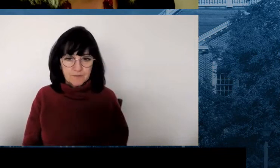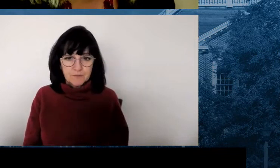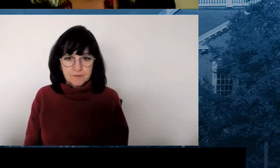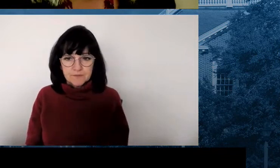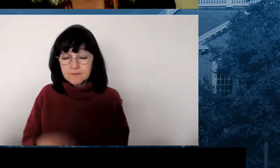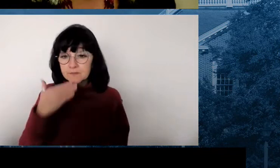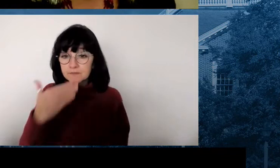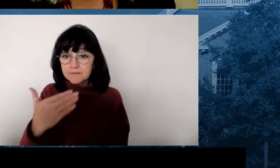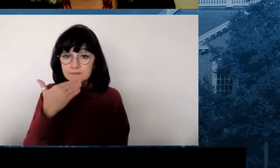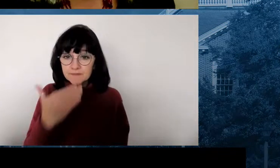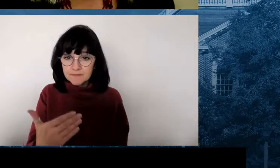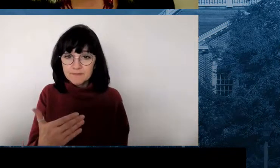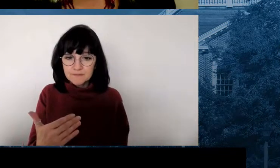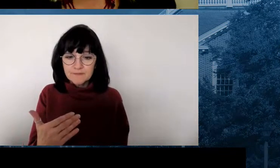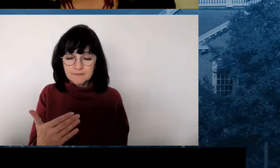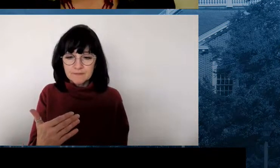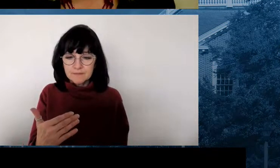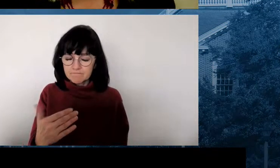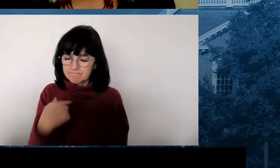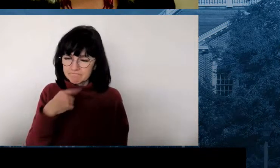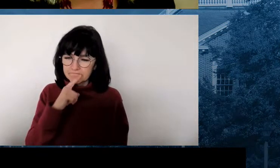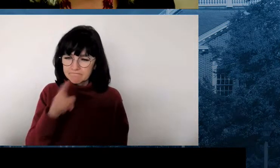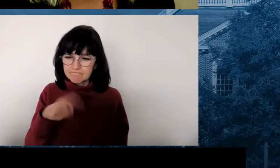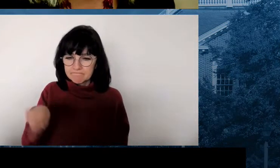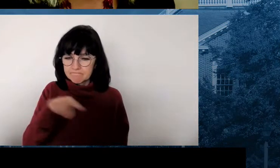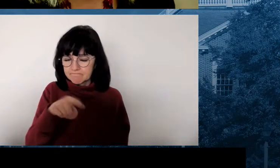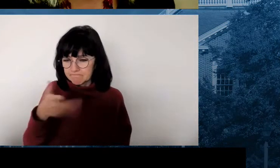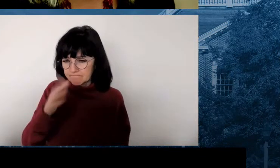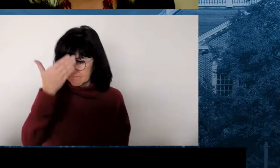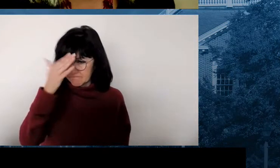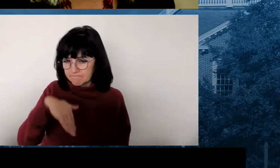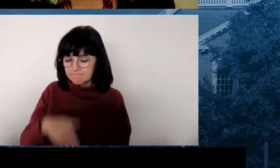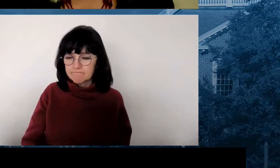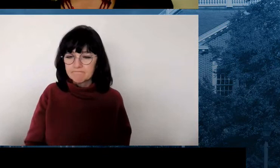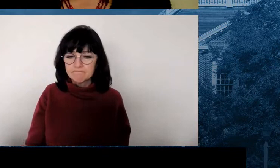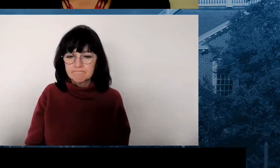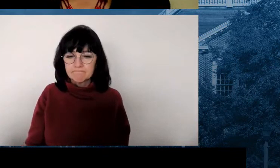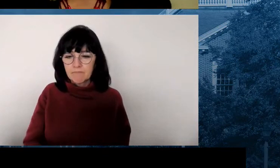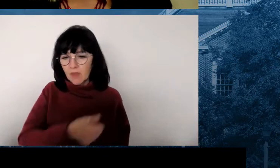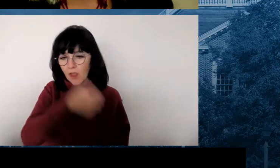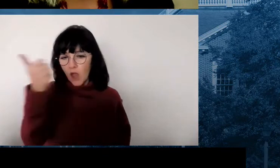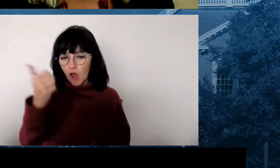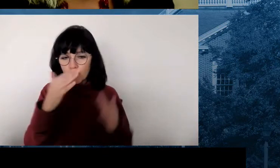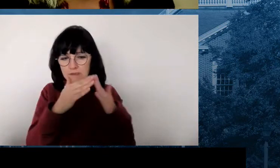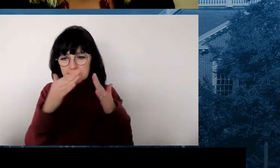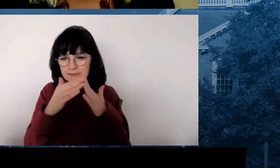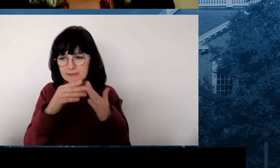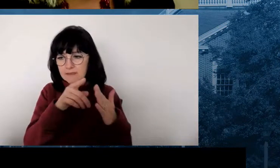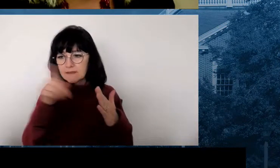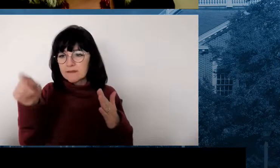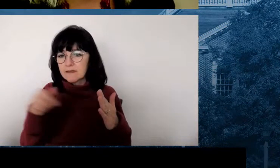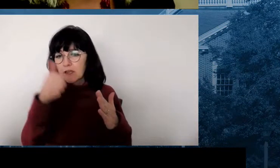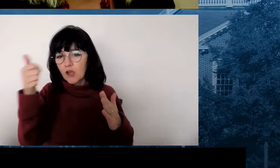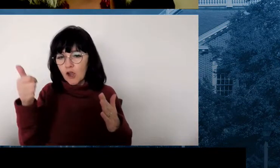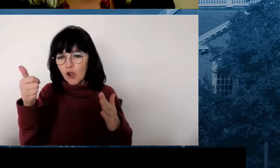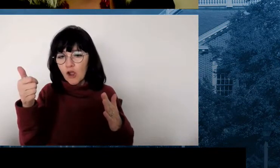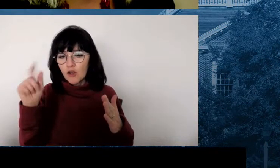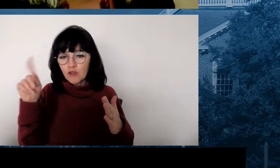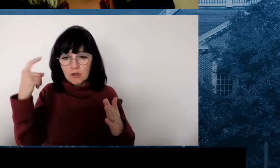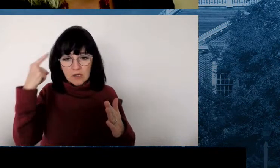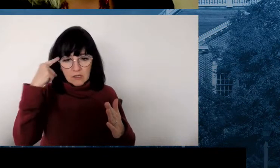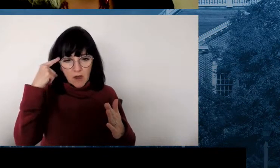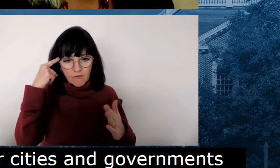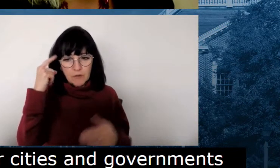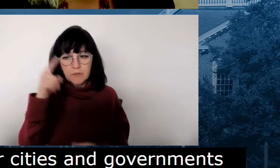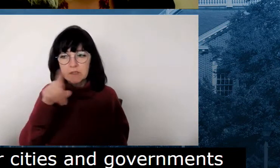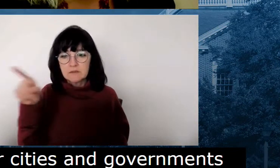Thank you. As I'm sure you all know, other cities and governments have considered or implemented